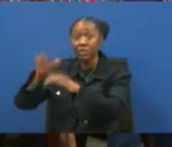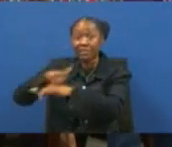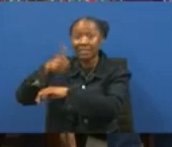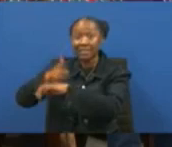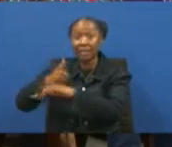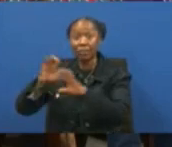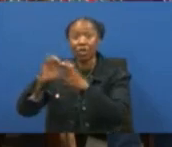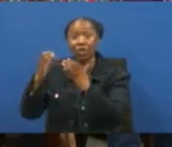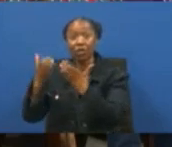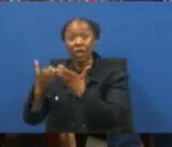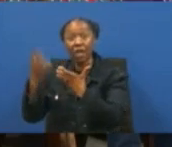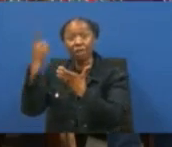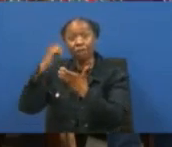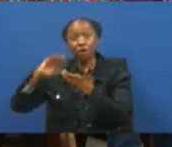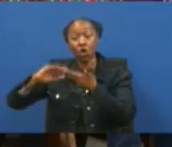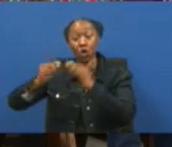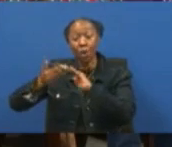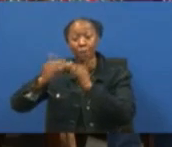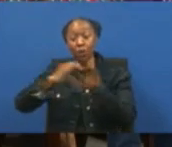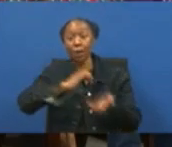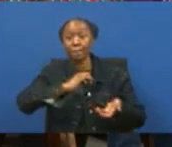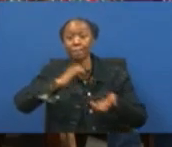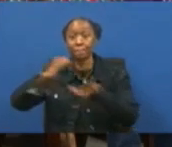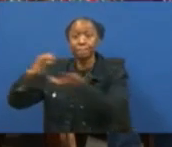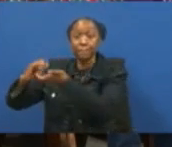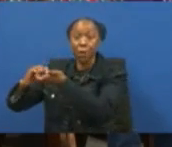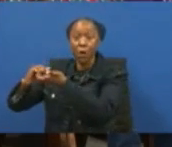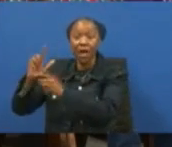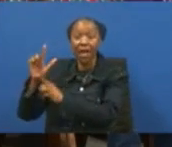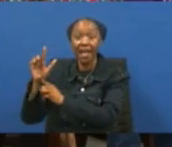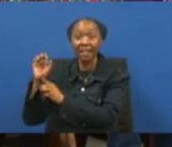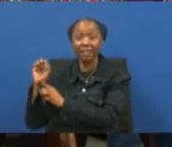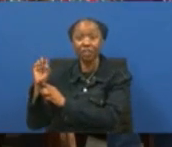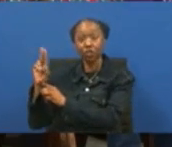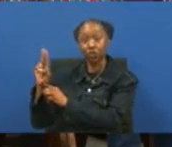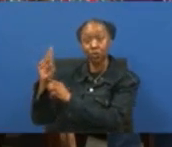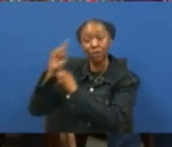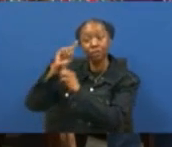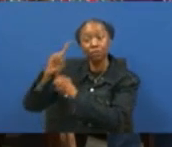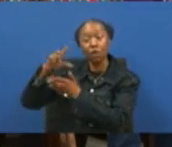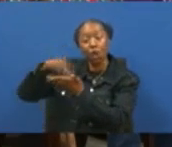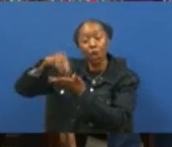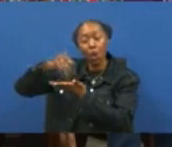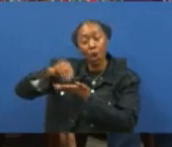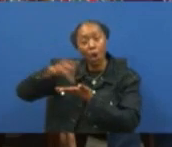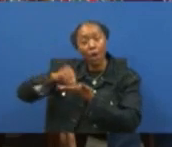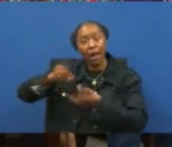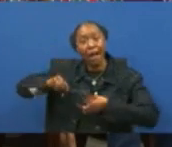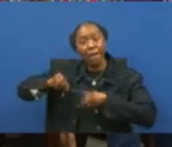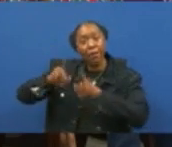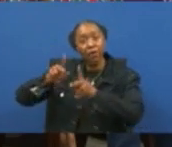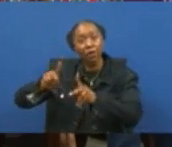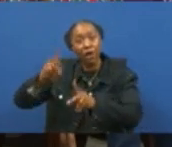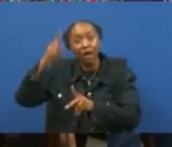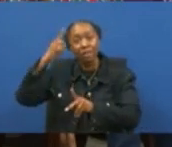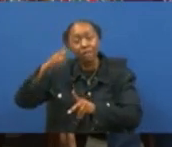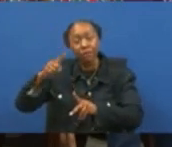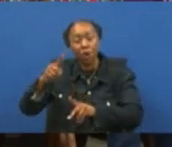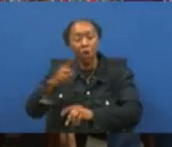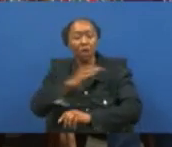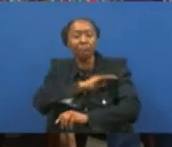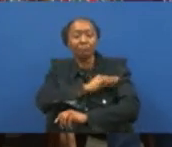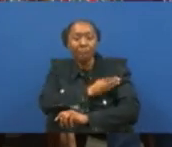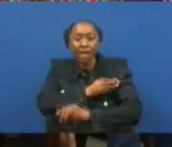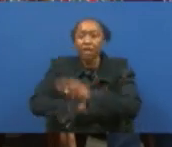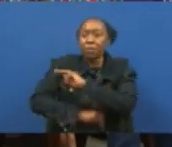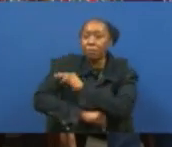established community partnership with LSU for practical learning opportunities for kinesiology